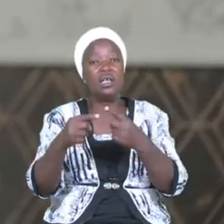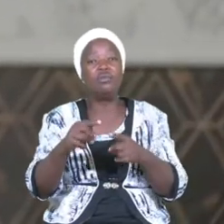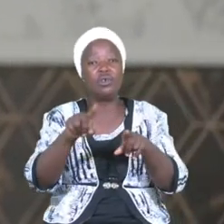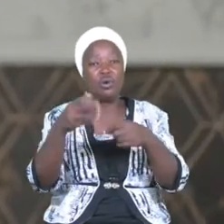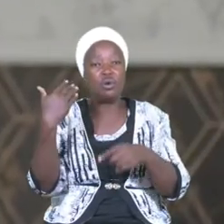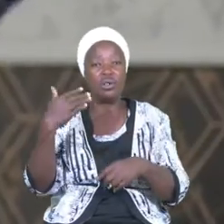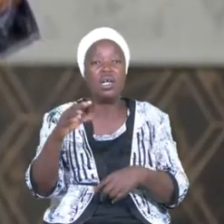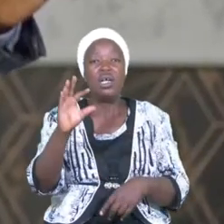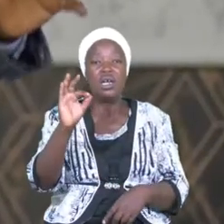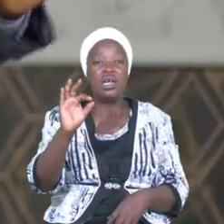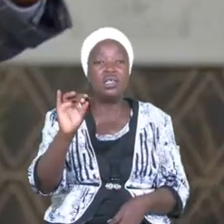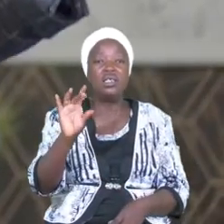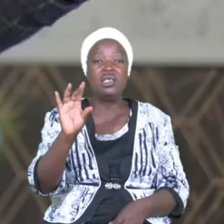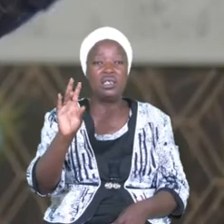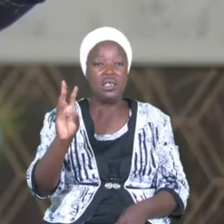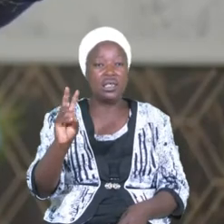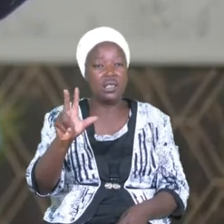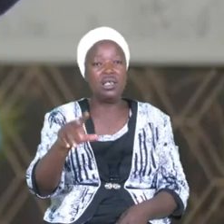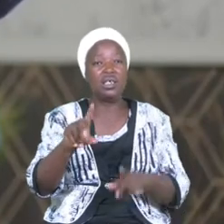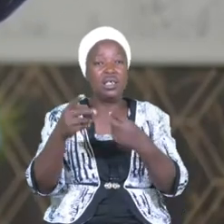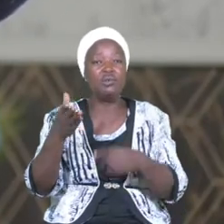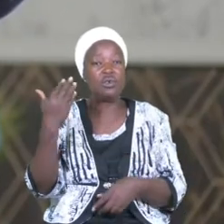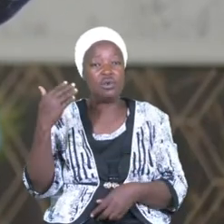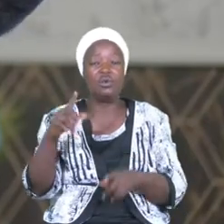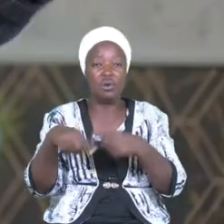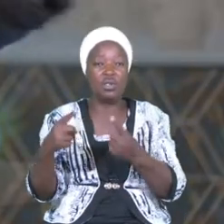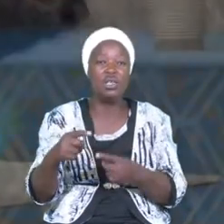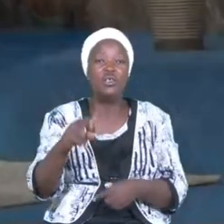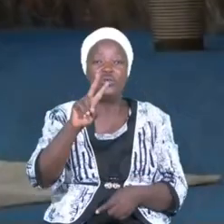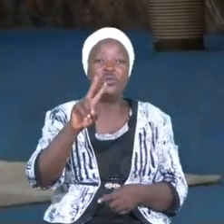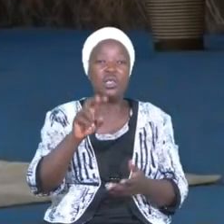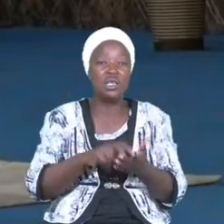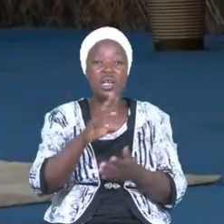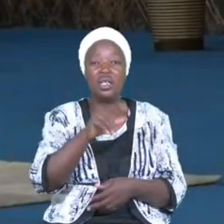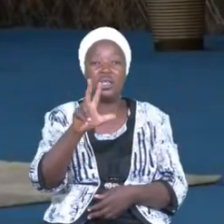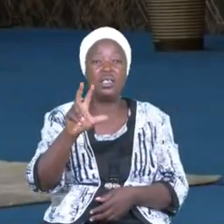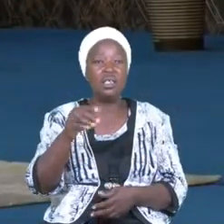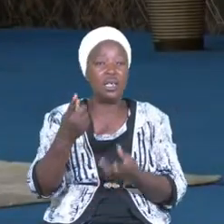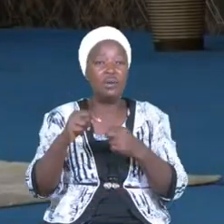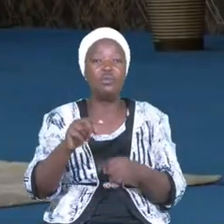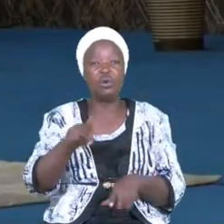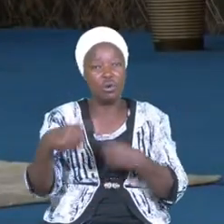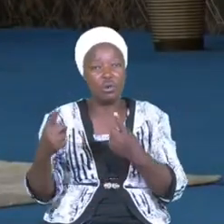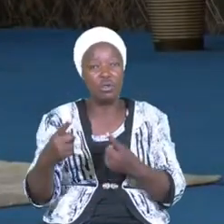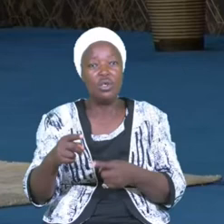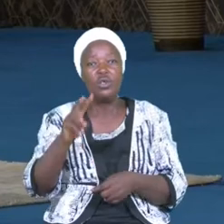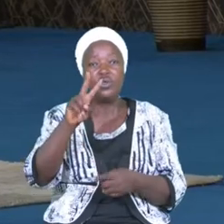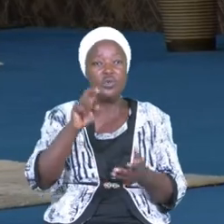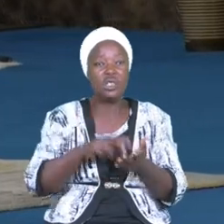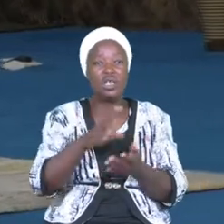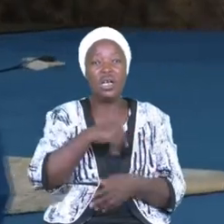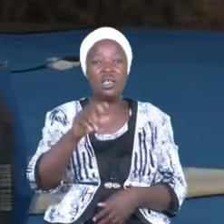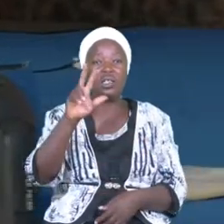gone. 2003 came, gone. And 2013 came, gone. And next year will